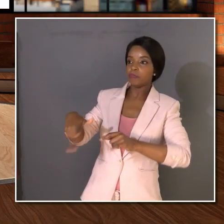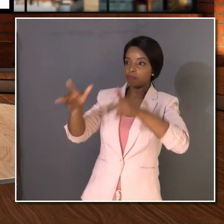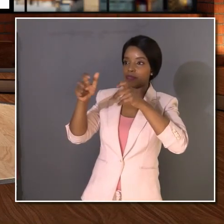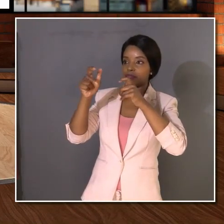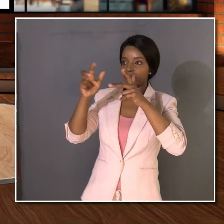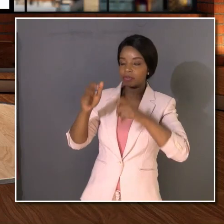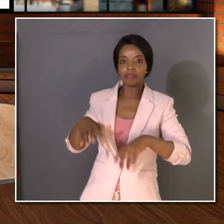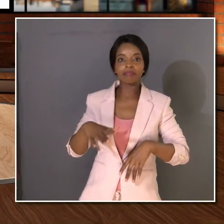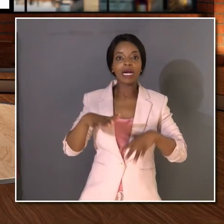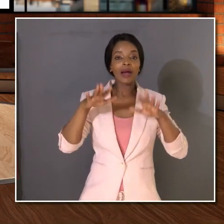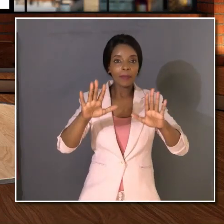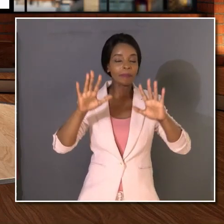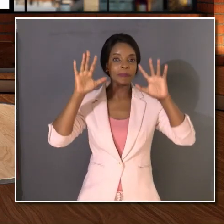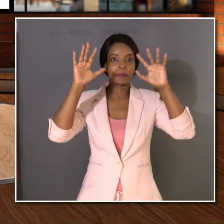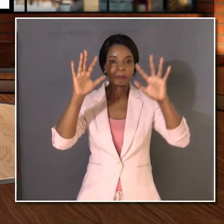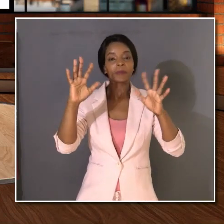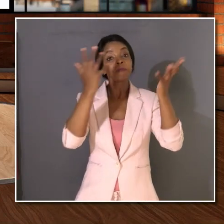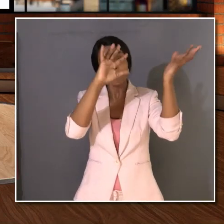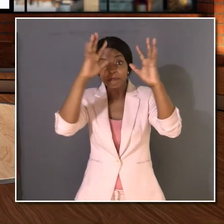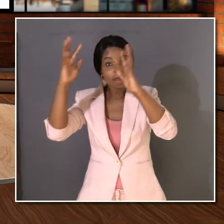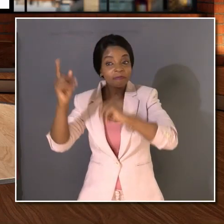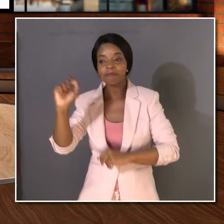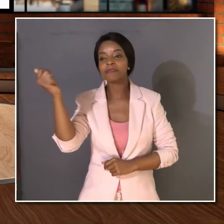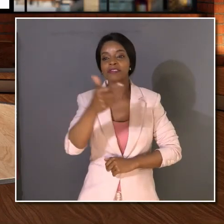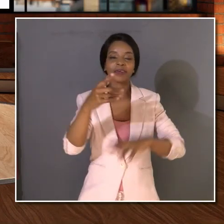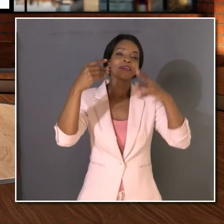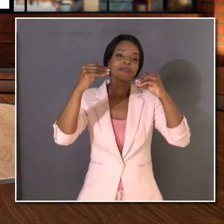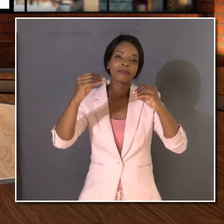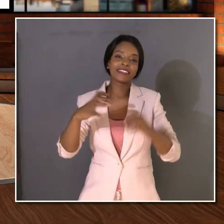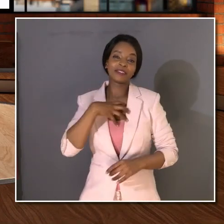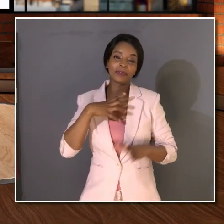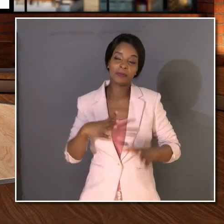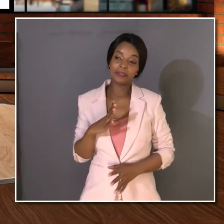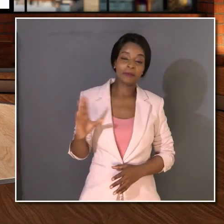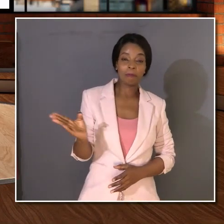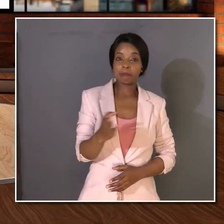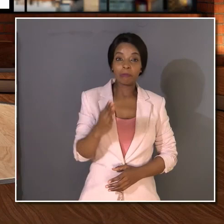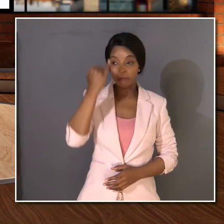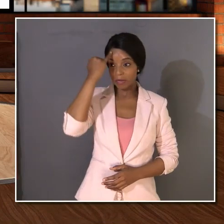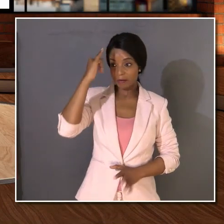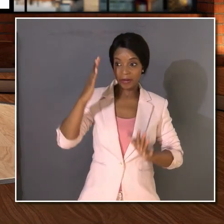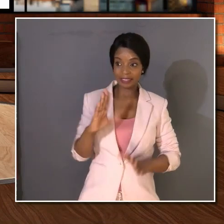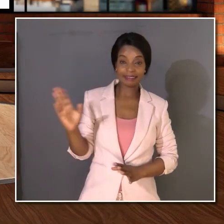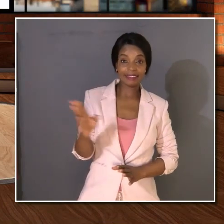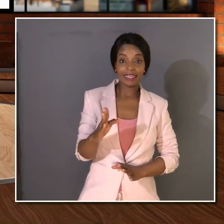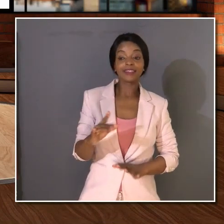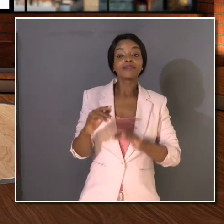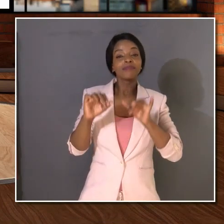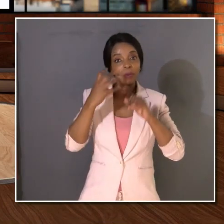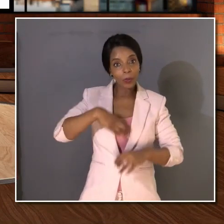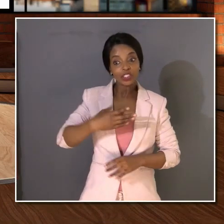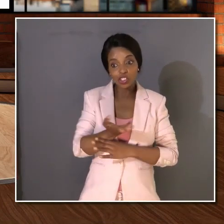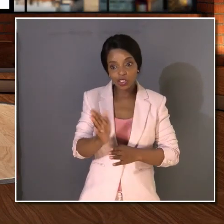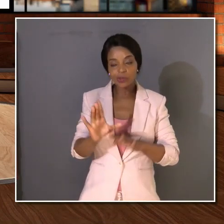full involvement. Congratulations again to all our innovators. Keep up the incredible work that you're doing. May you all stay out there and have